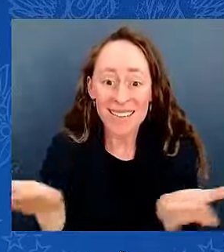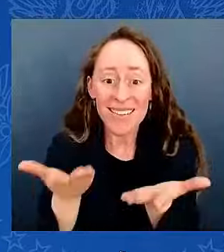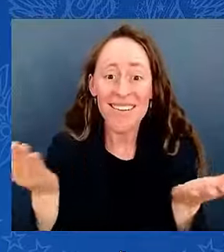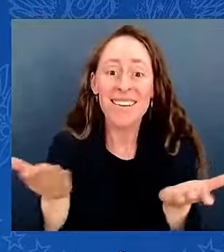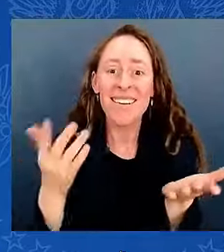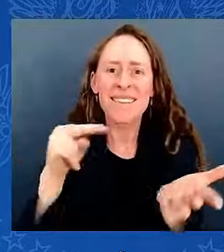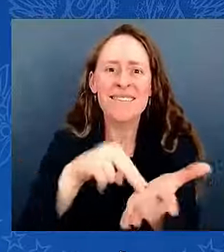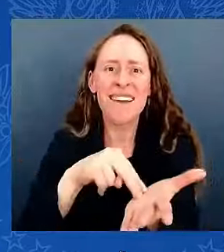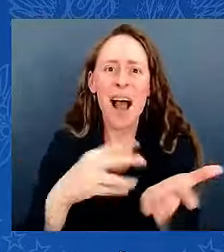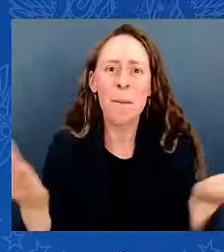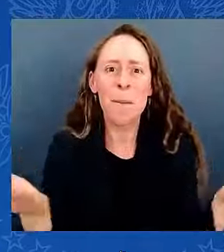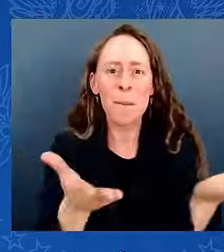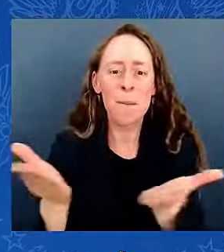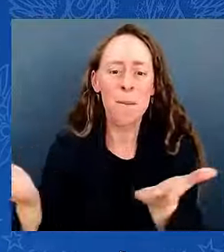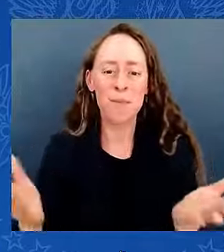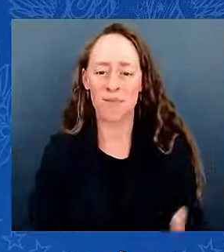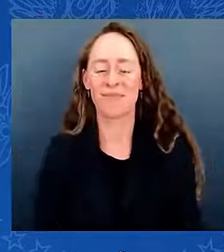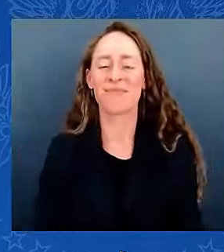They're the best.